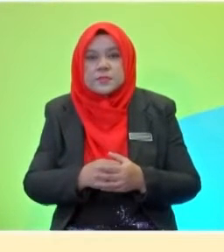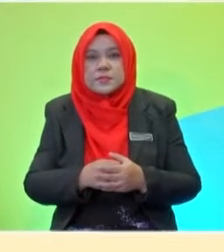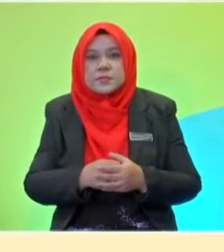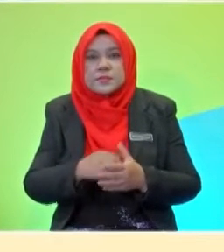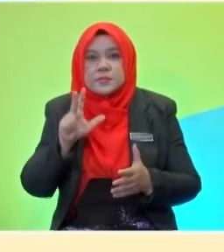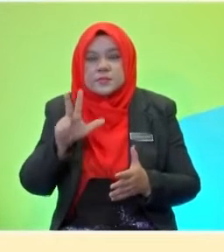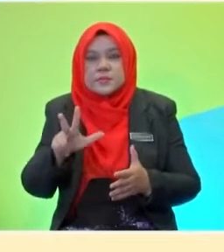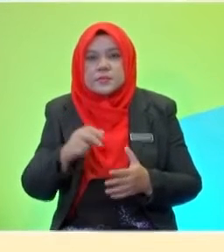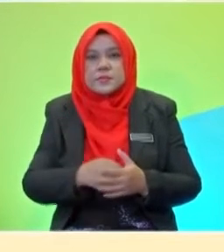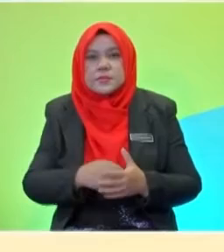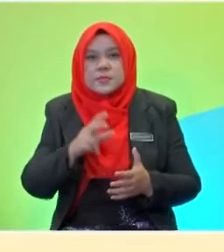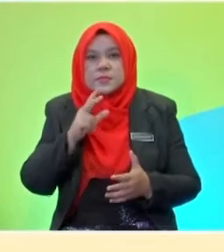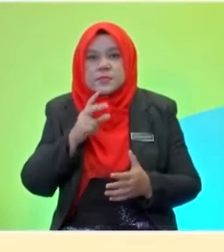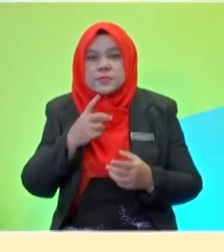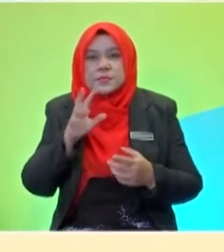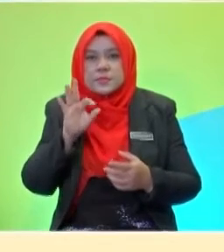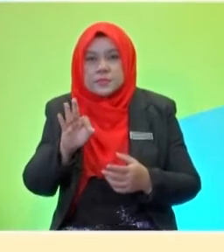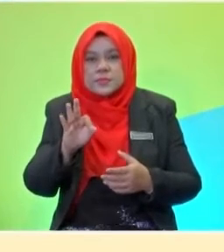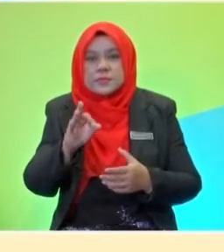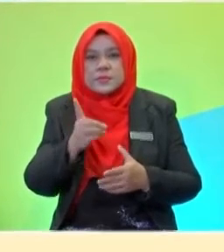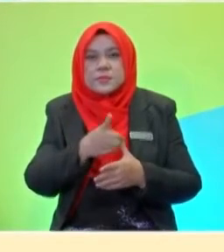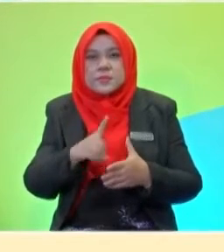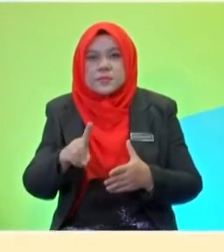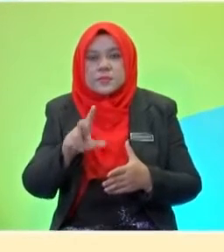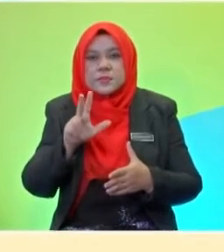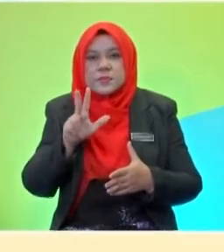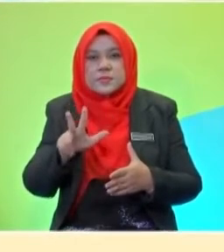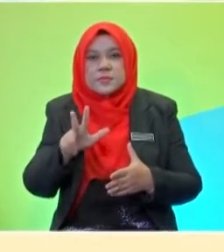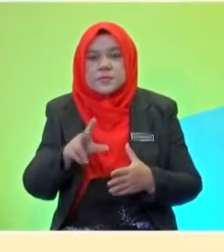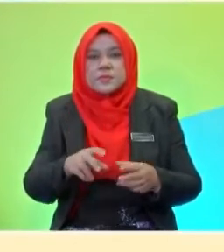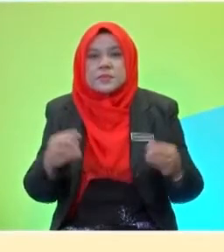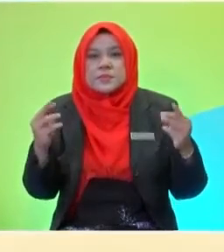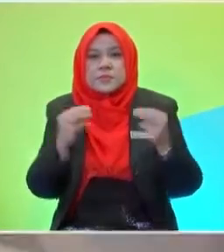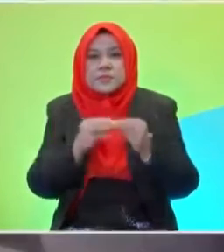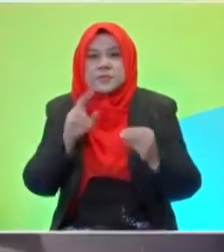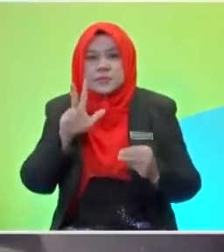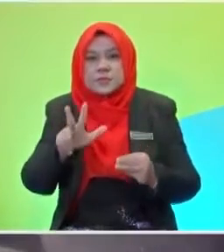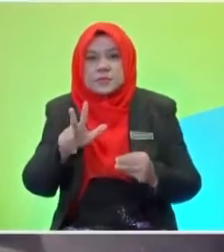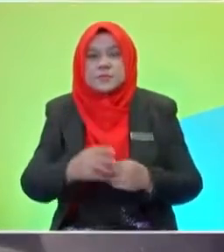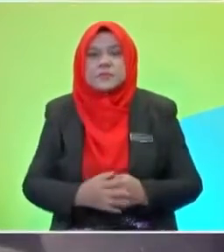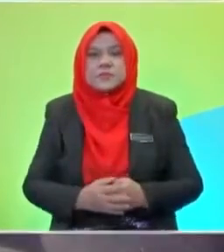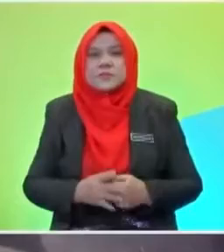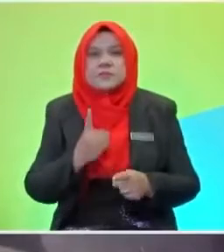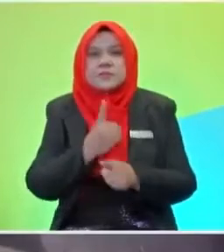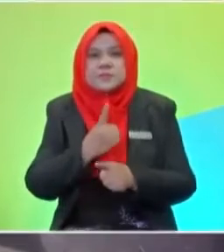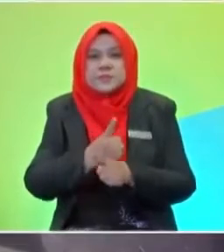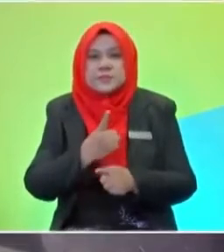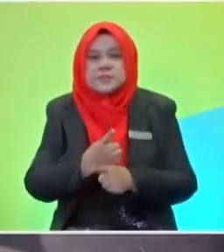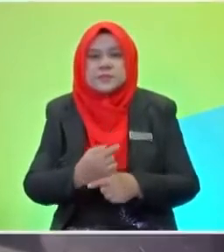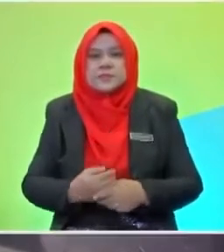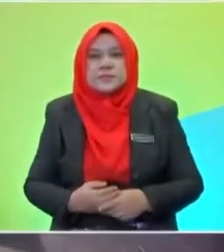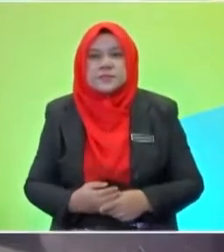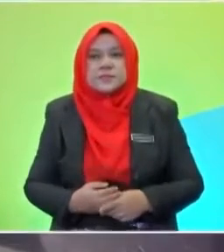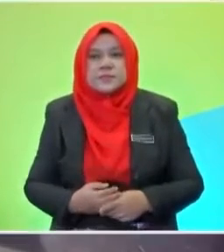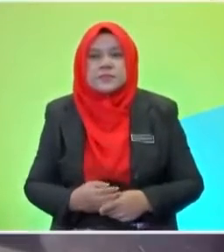3. The answer is 9 divided by 3 equals to 3. Very good, Alicia. Thank you for the correct answer. We will reward you